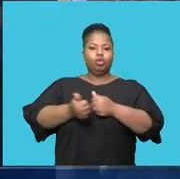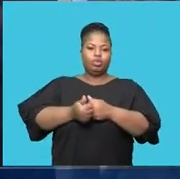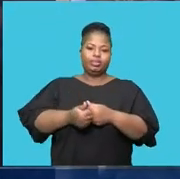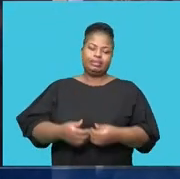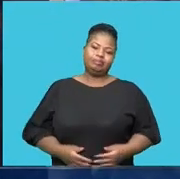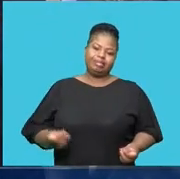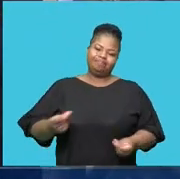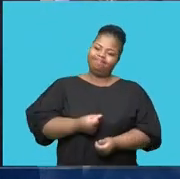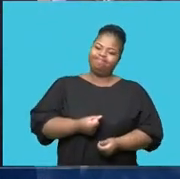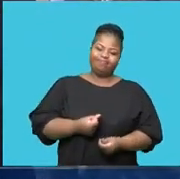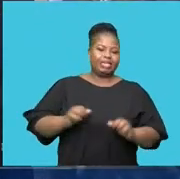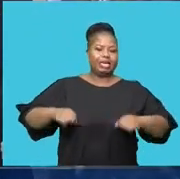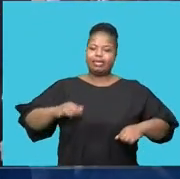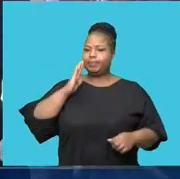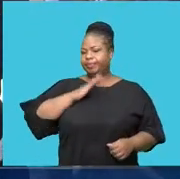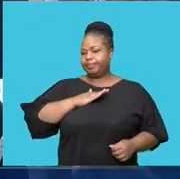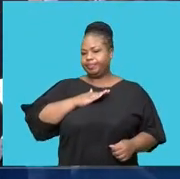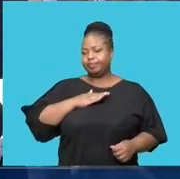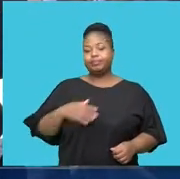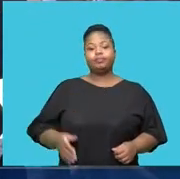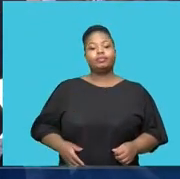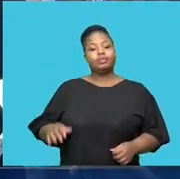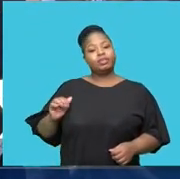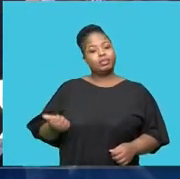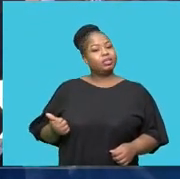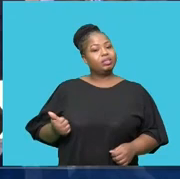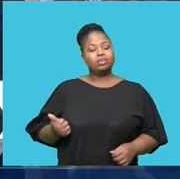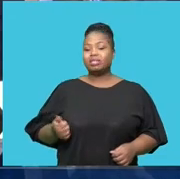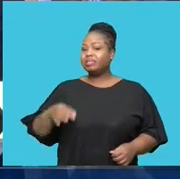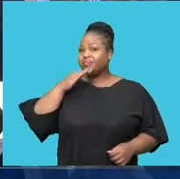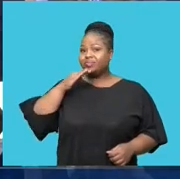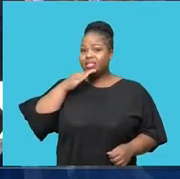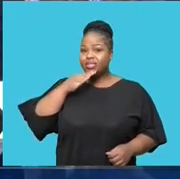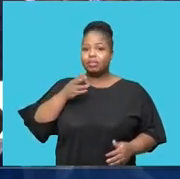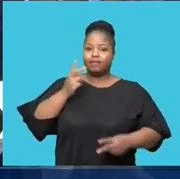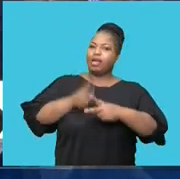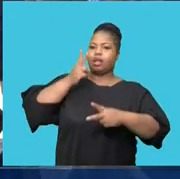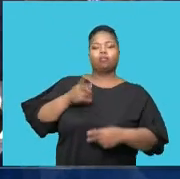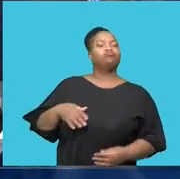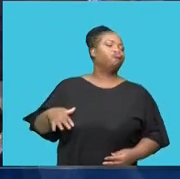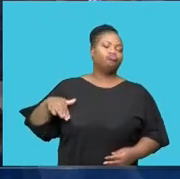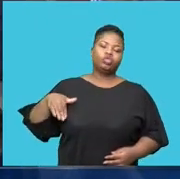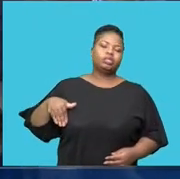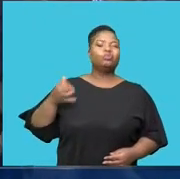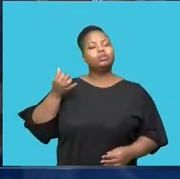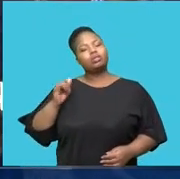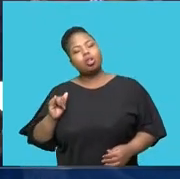It's a pity we couldn't find each other. That being said, we have not closed the door. We still are looking for